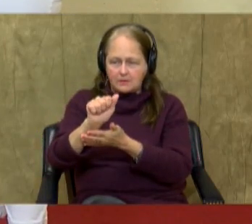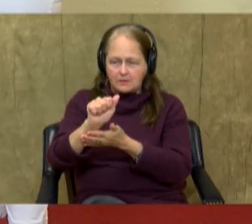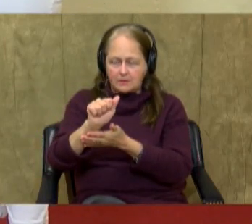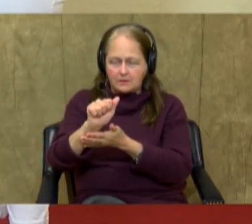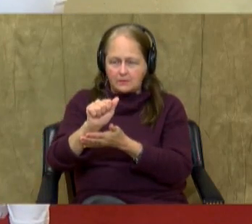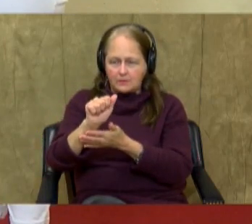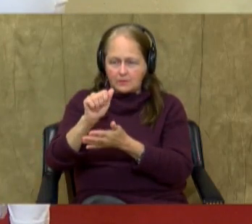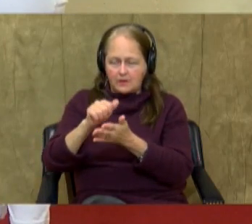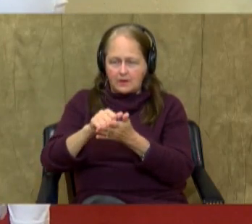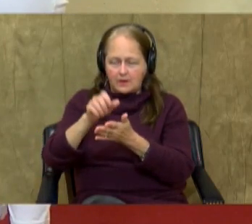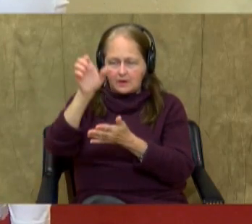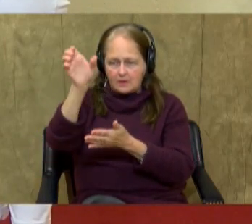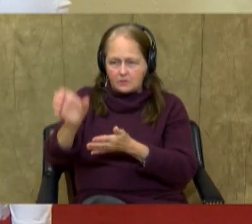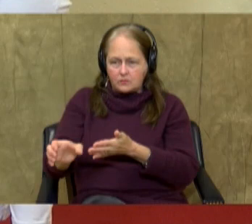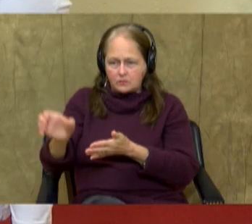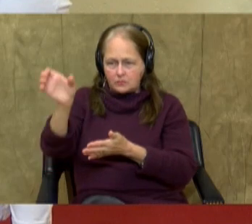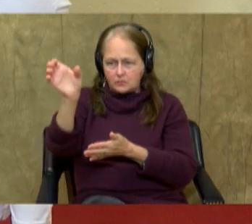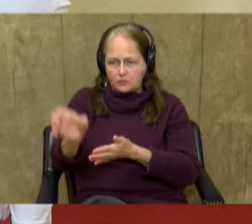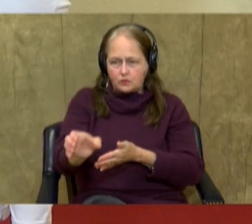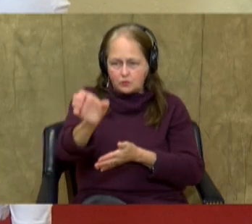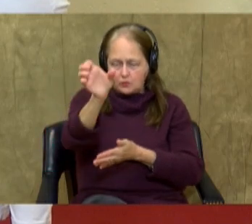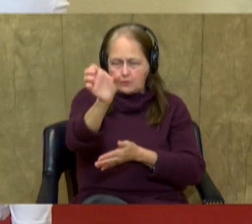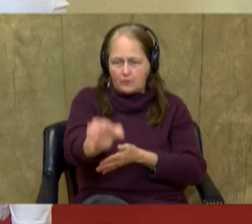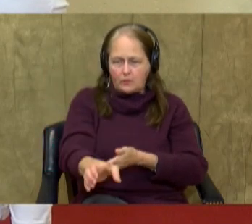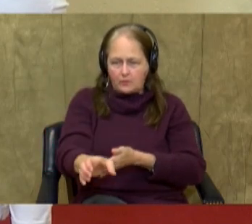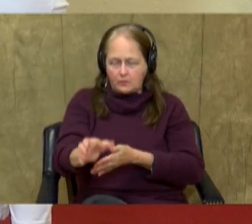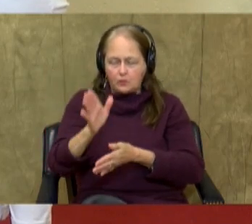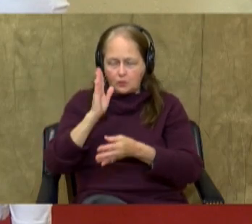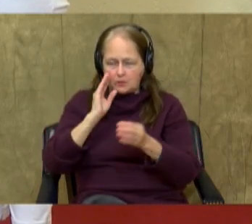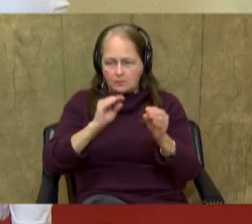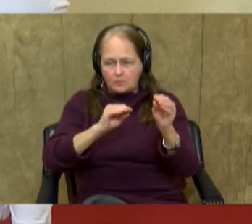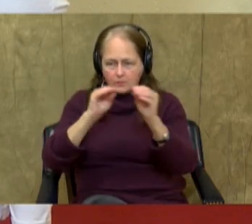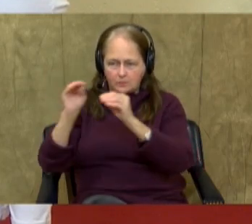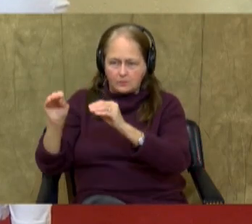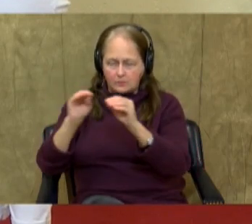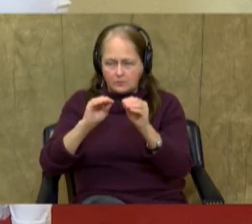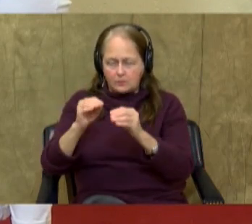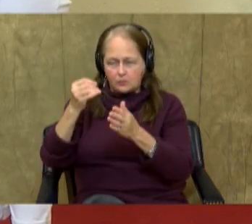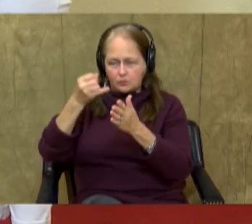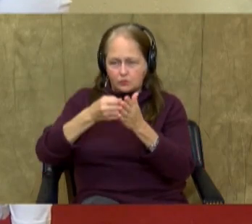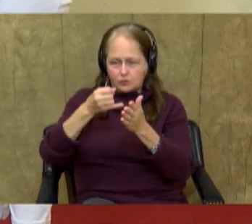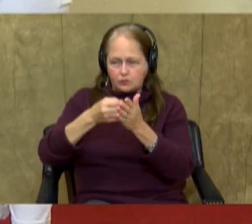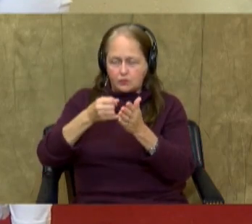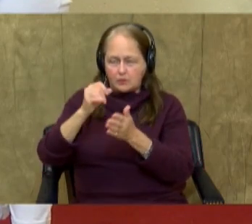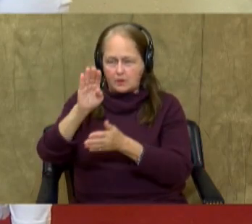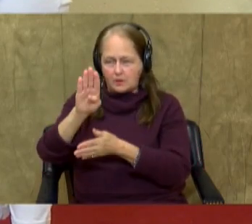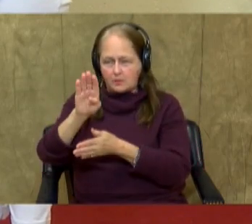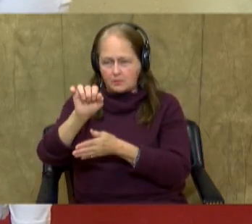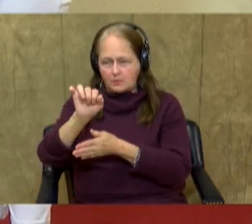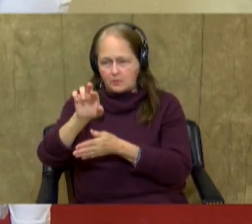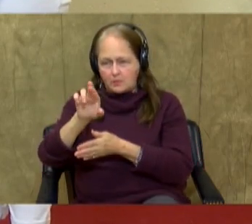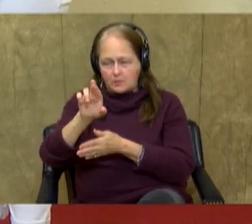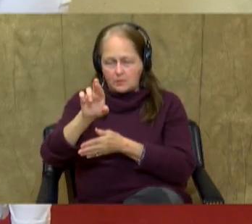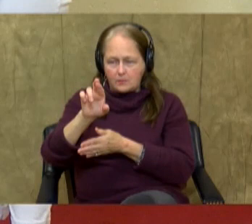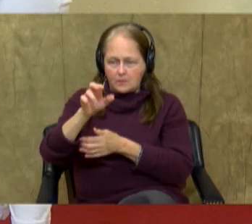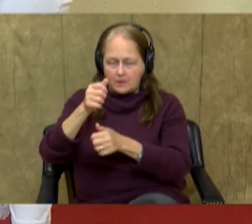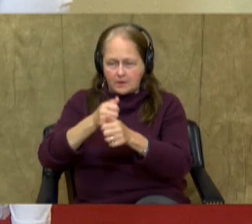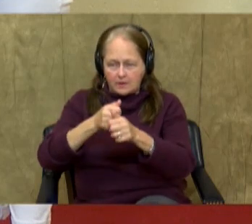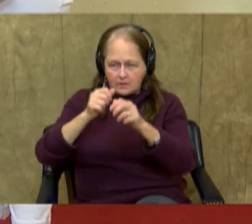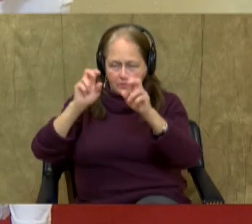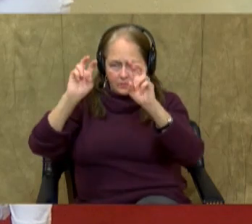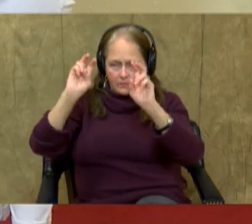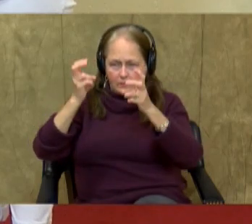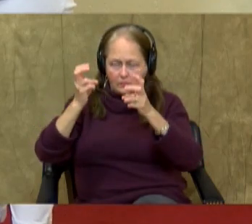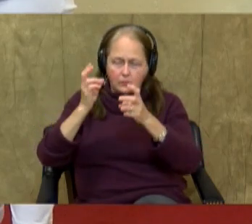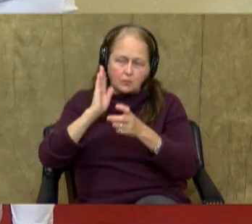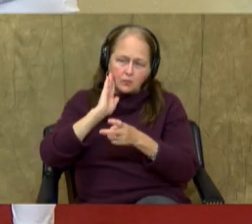create categories in which you want to put them. You're going to draw the bars for the frequency of each category,